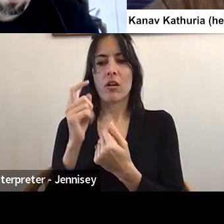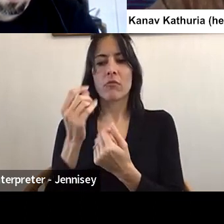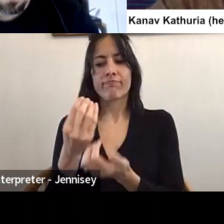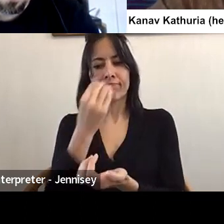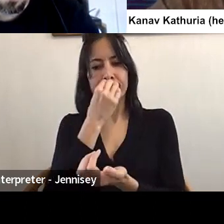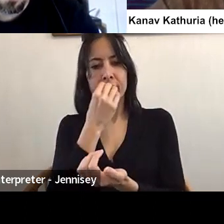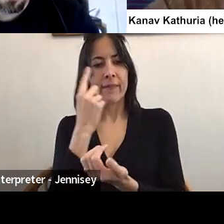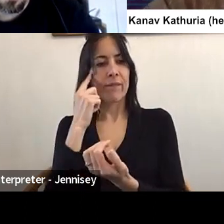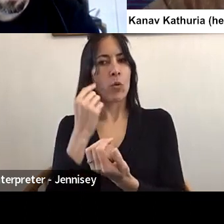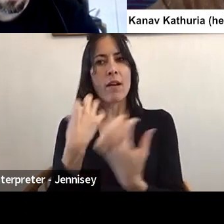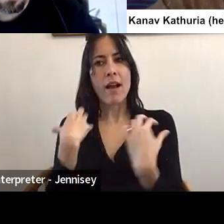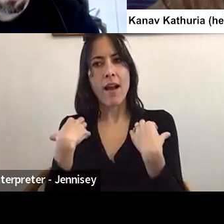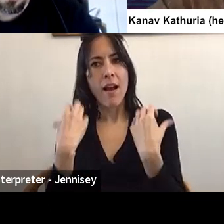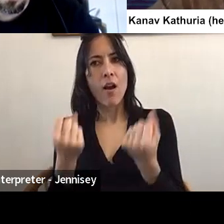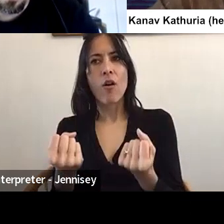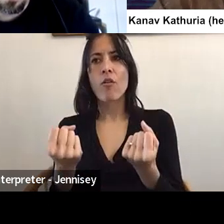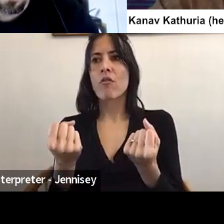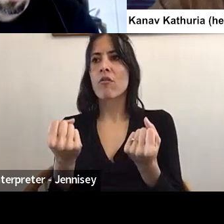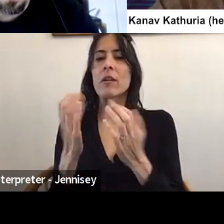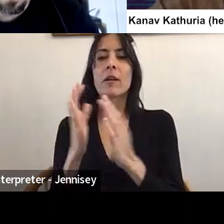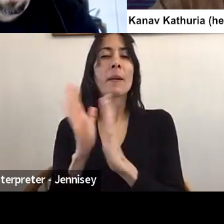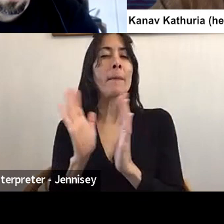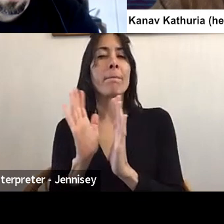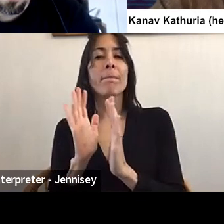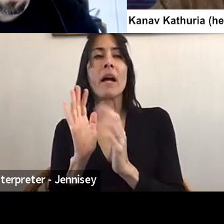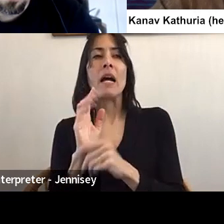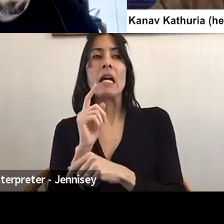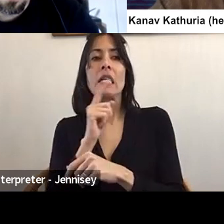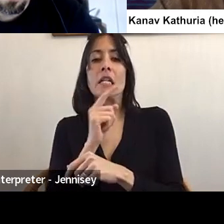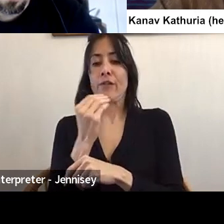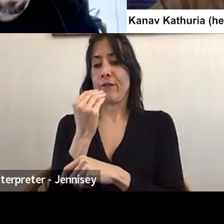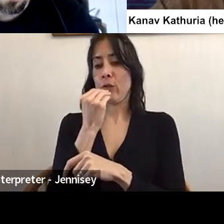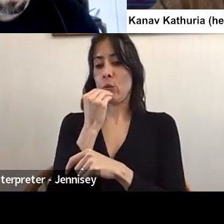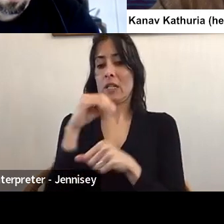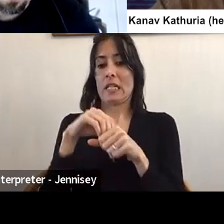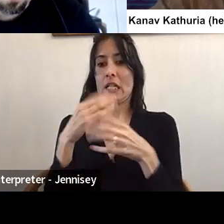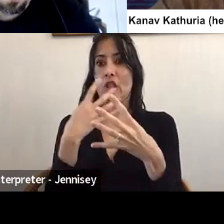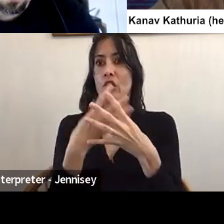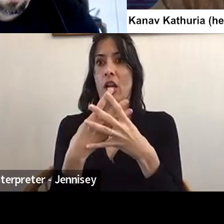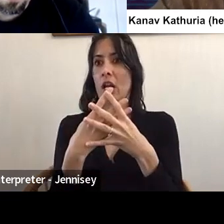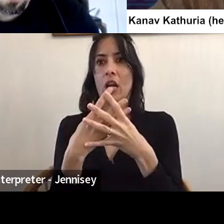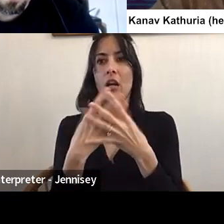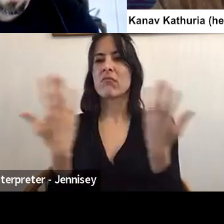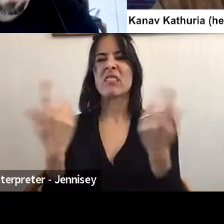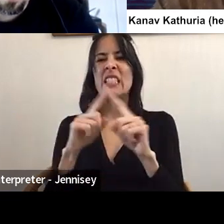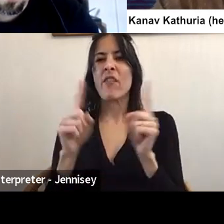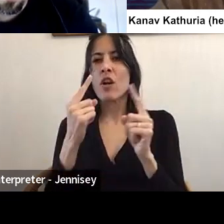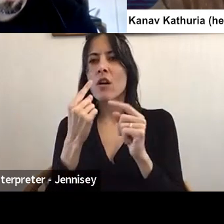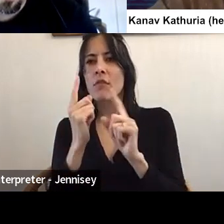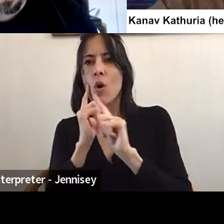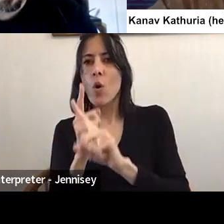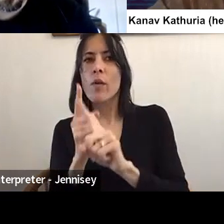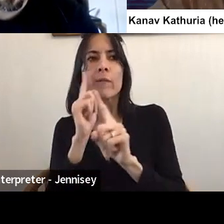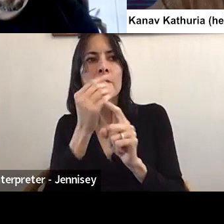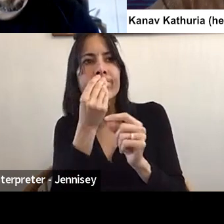cetera, the purpose of prison food is really to feed as many people on as low of a budget as possible. As of 2018,